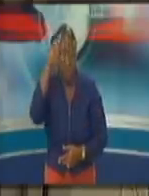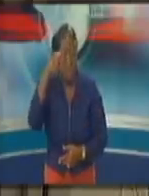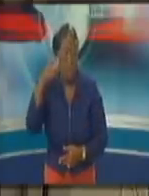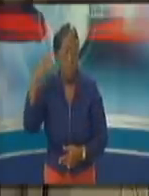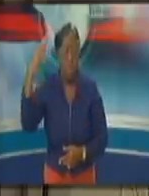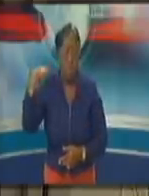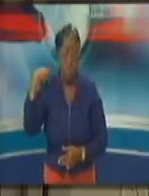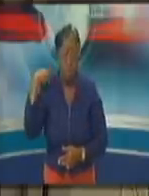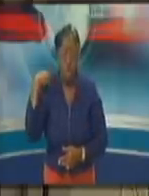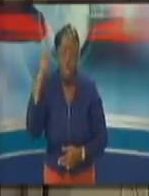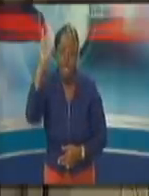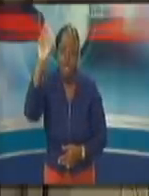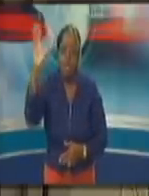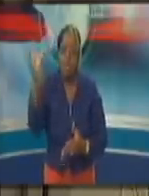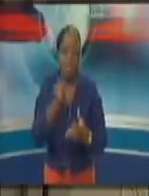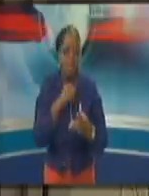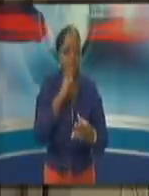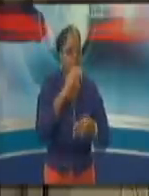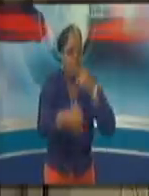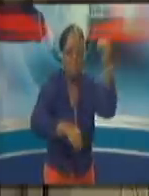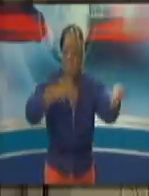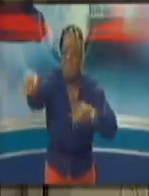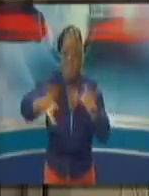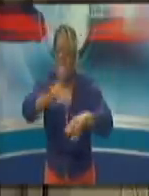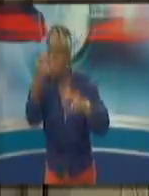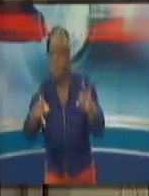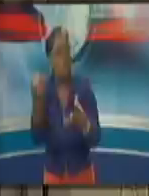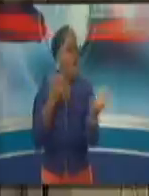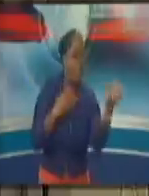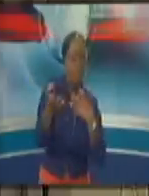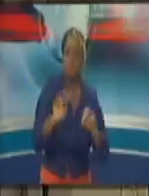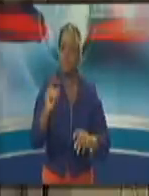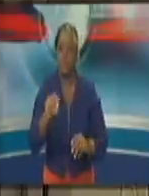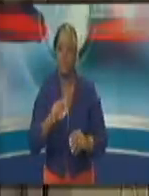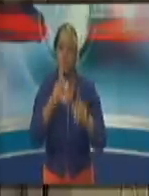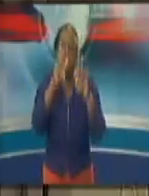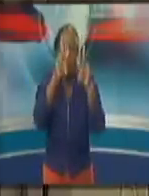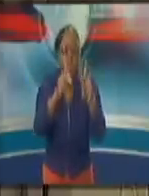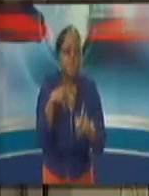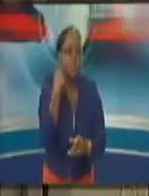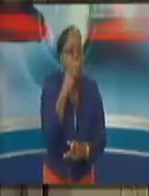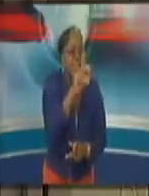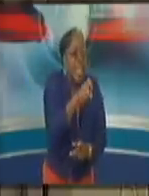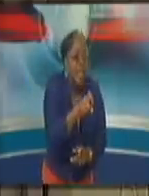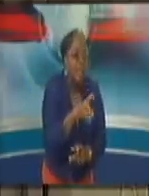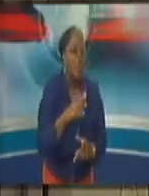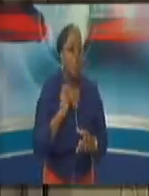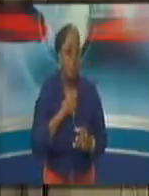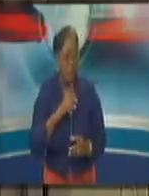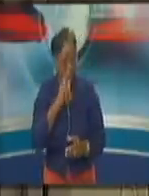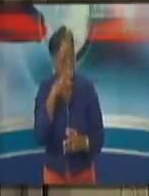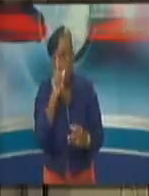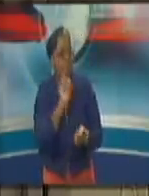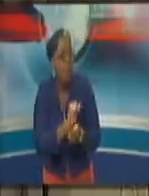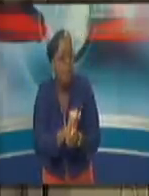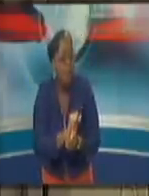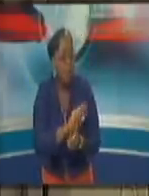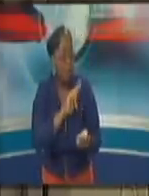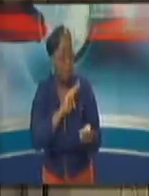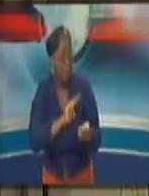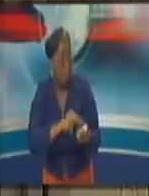operationalization of how we give out PPE. I checked again this morning with the principal